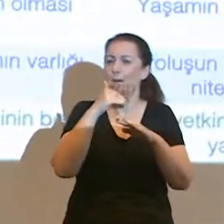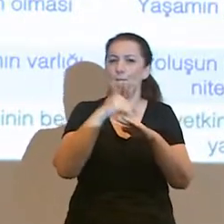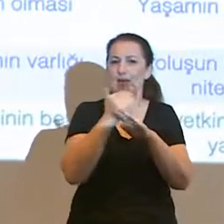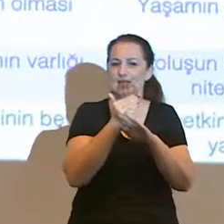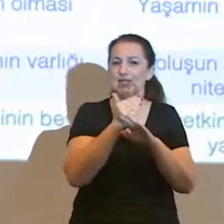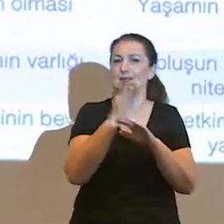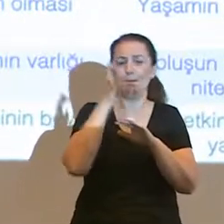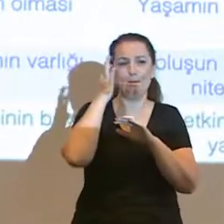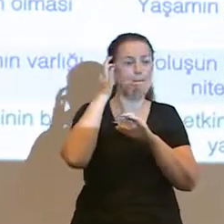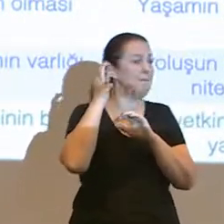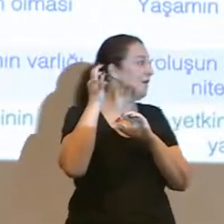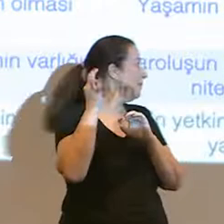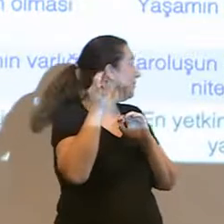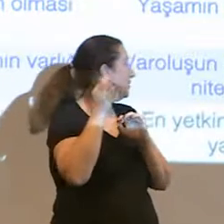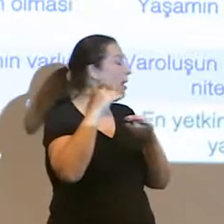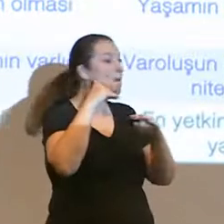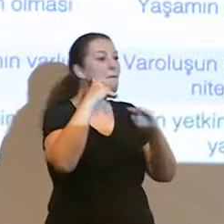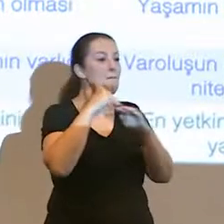methodology